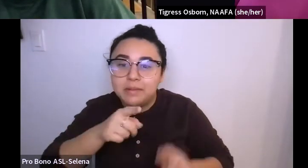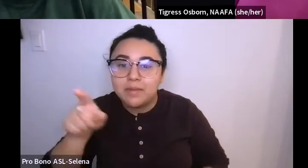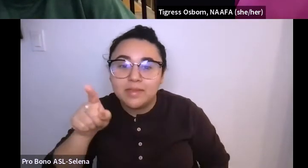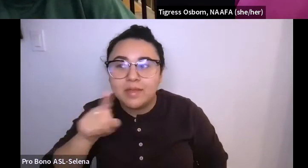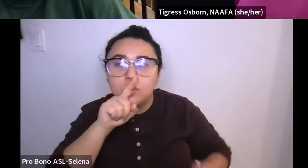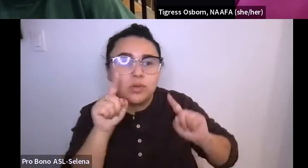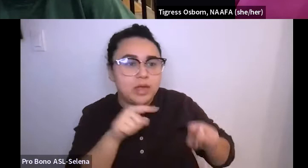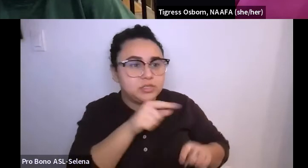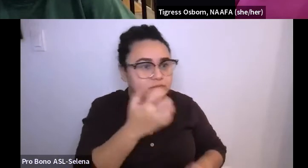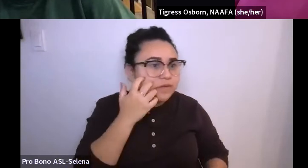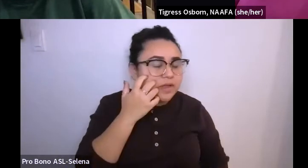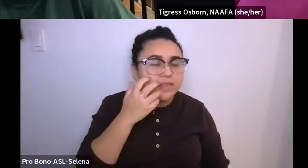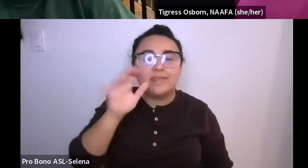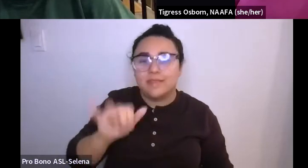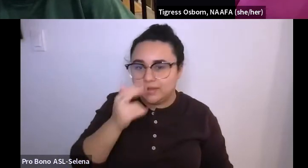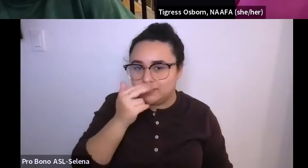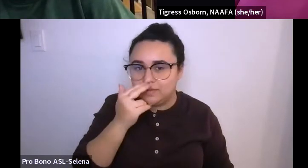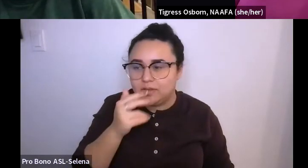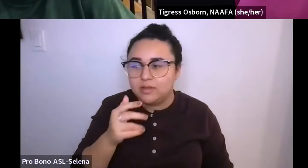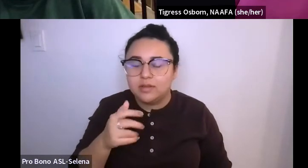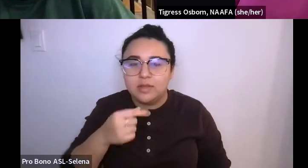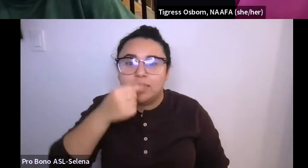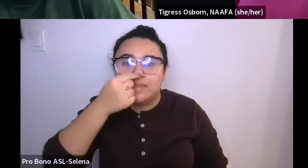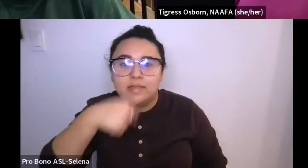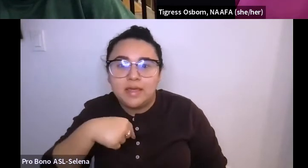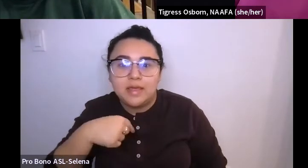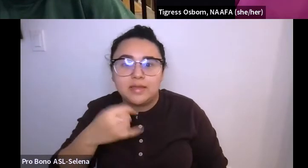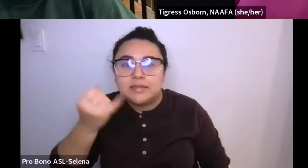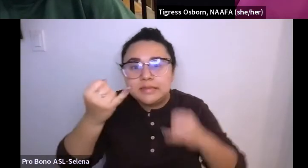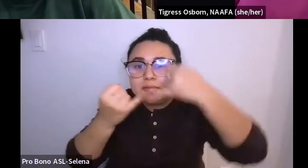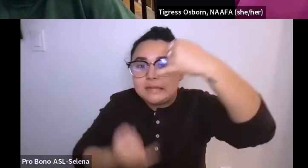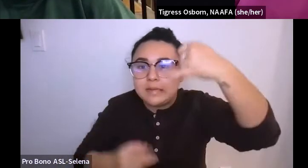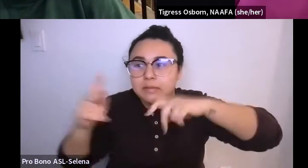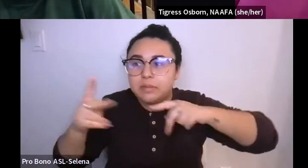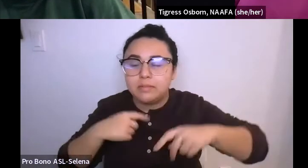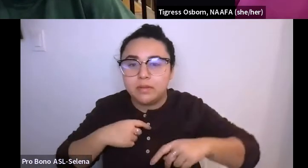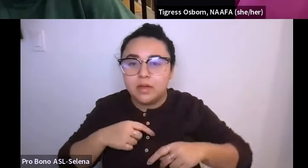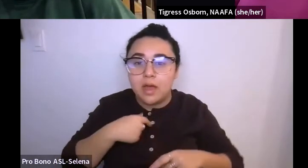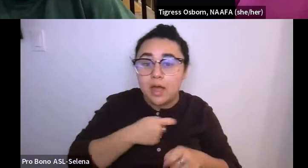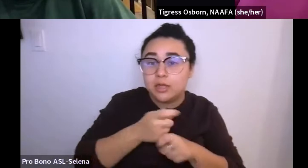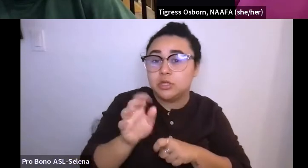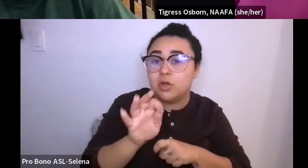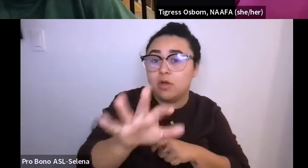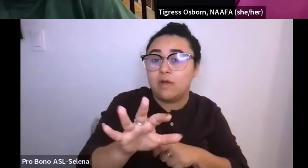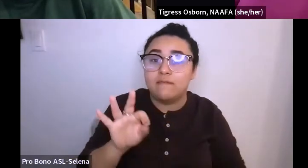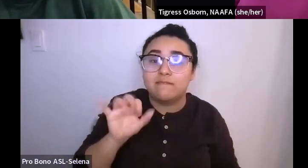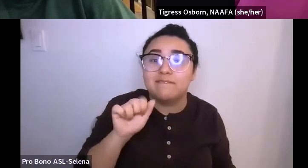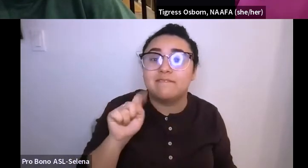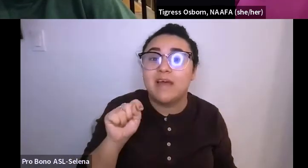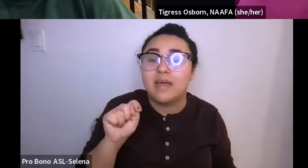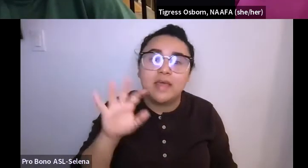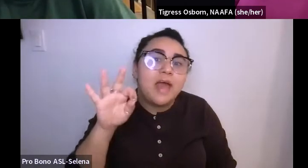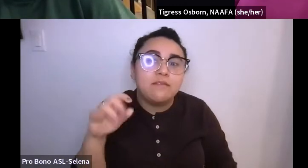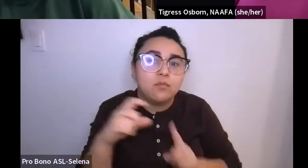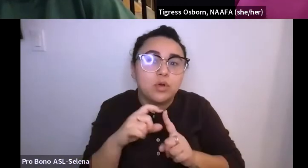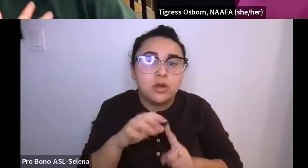That's when it's funny, is the tension in the room when you just say the F word,